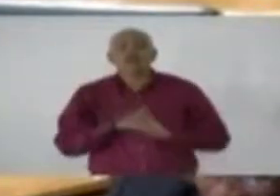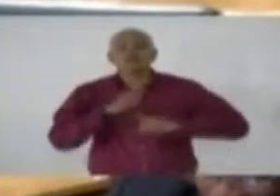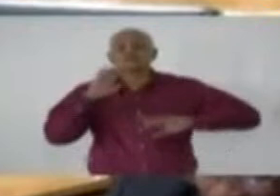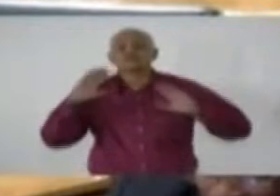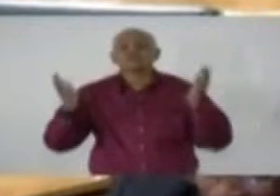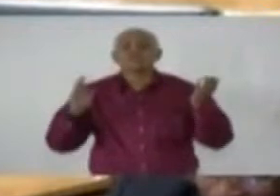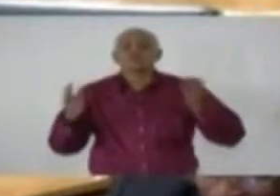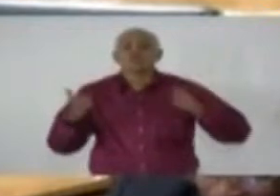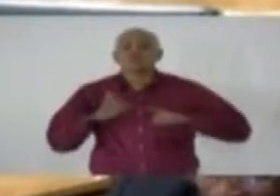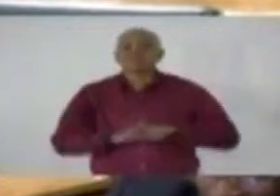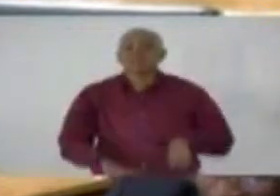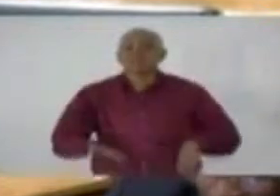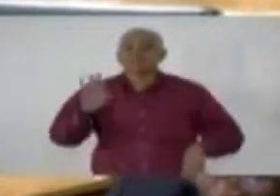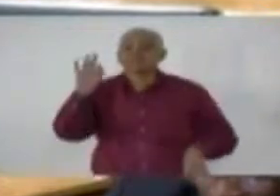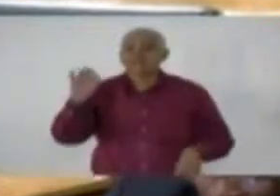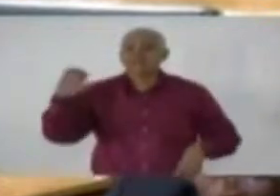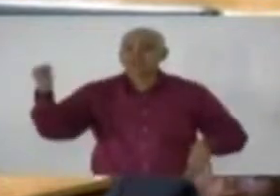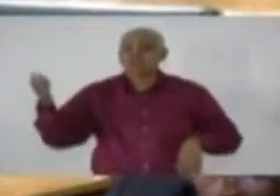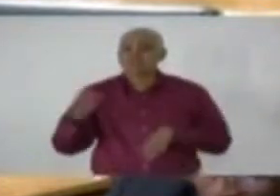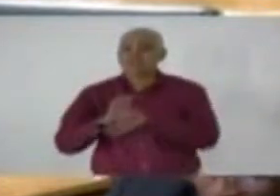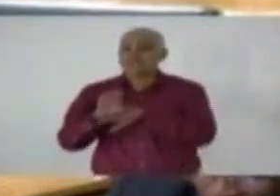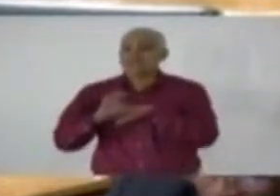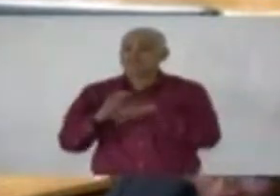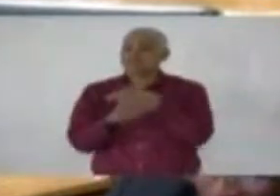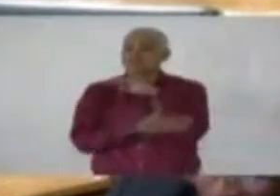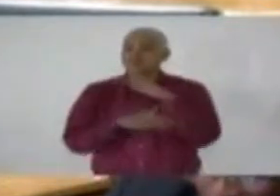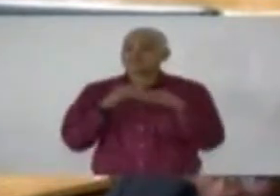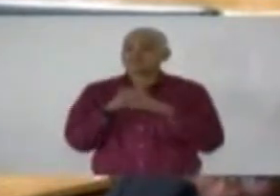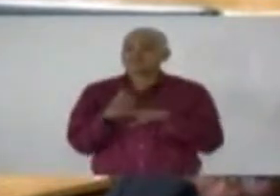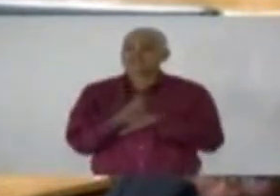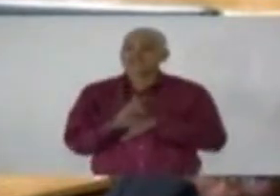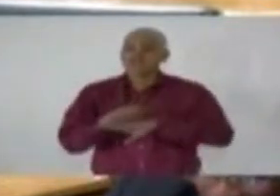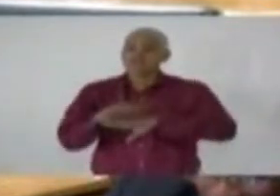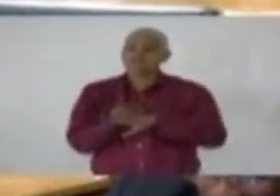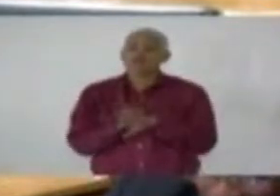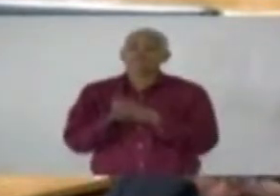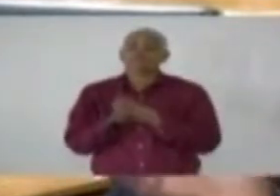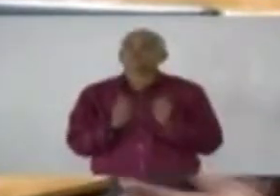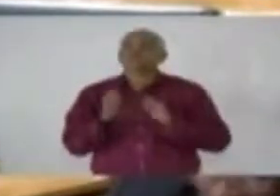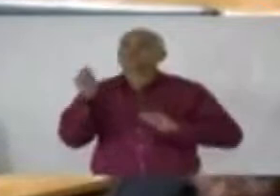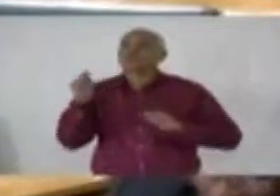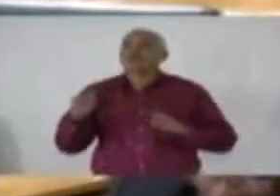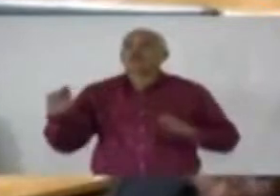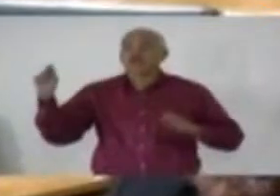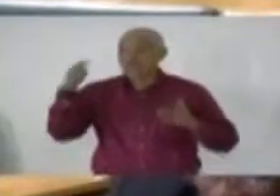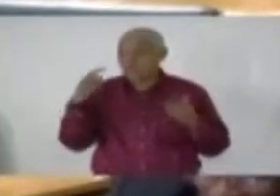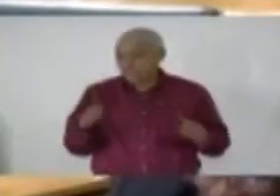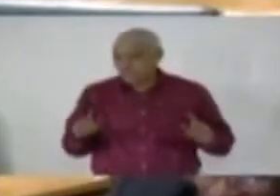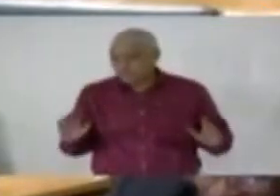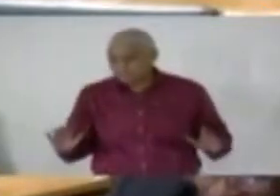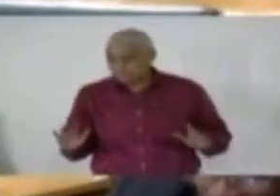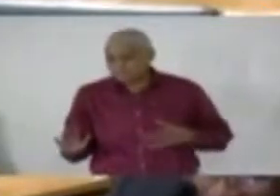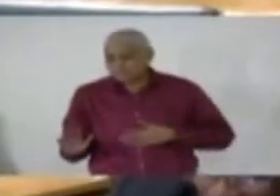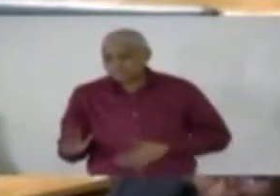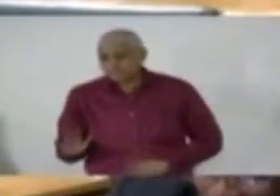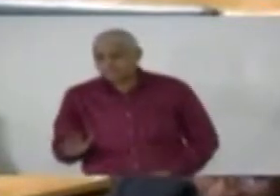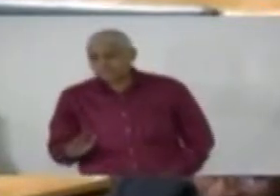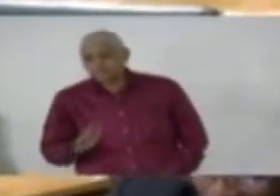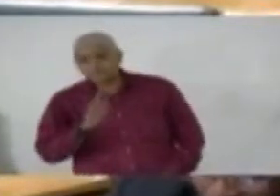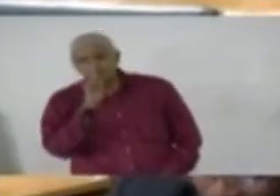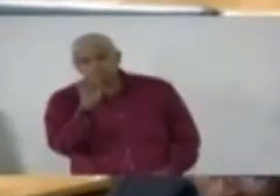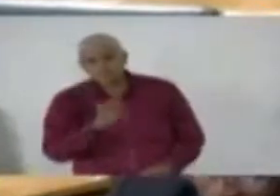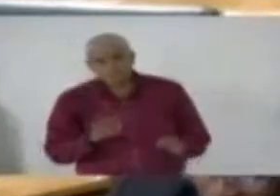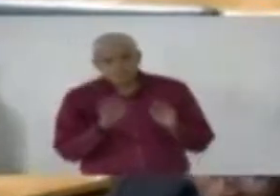serves 9 other Caribbean countries, including Guyana, Barbados, Trinidad and Tobago, and so on. Very, very, very